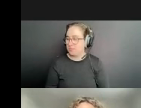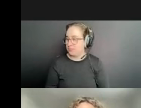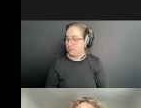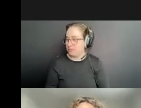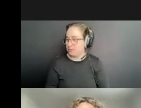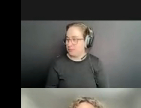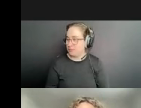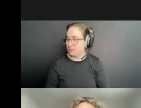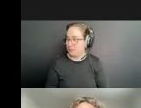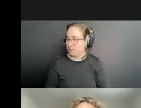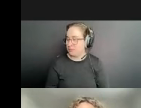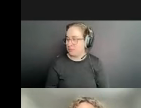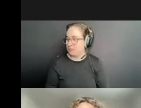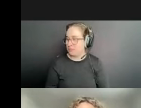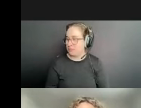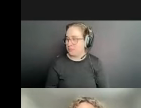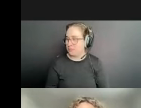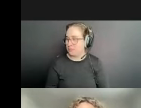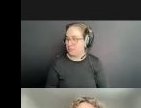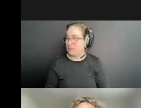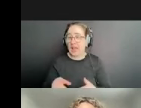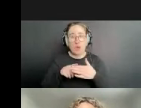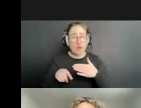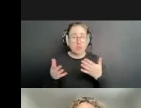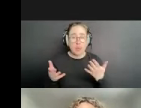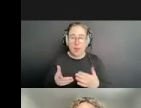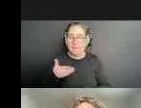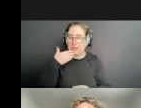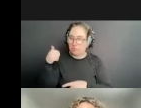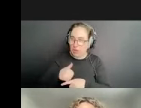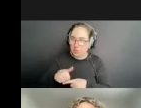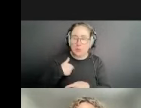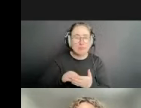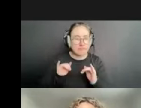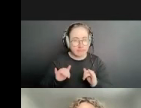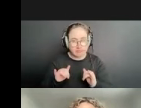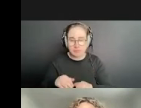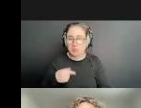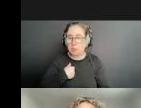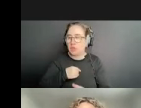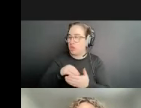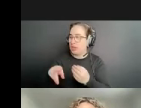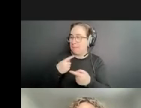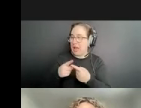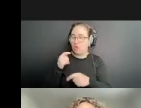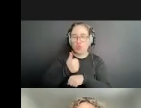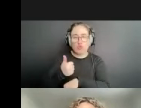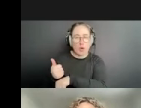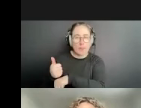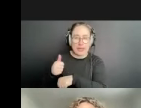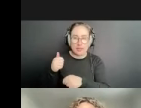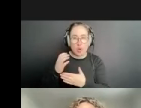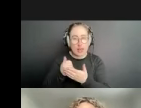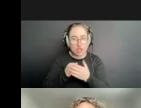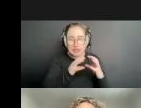the outcomes we shared, you know, best practices, we learned about forming collections.